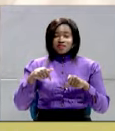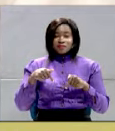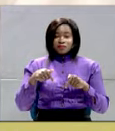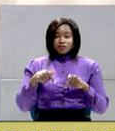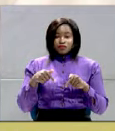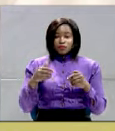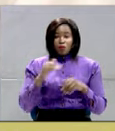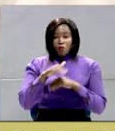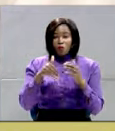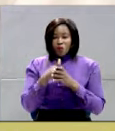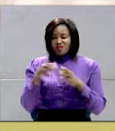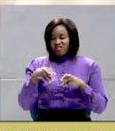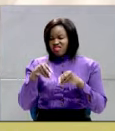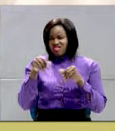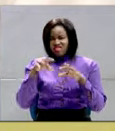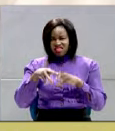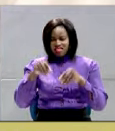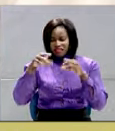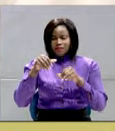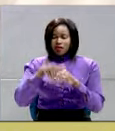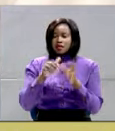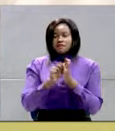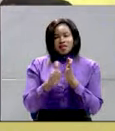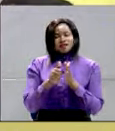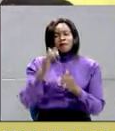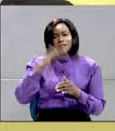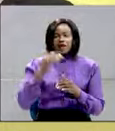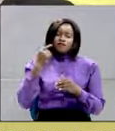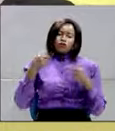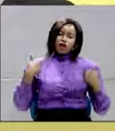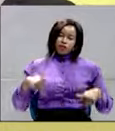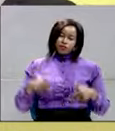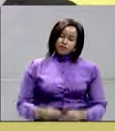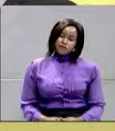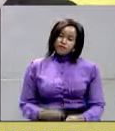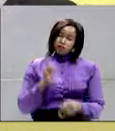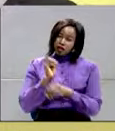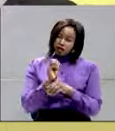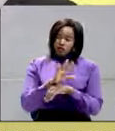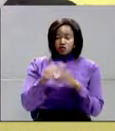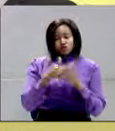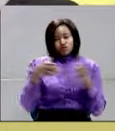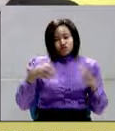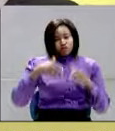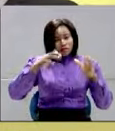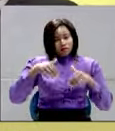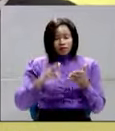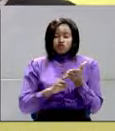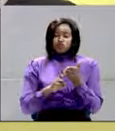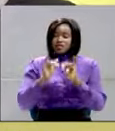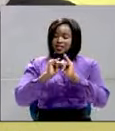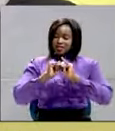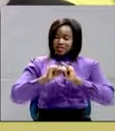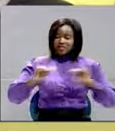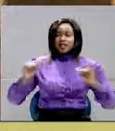Obukuku obwo bwakabi eri obulamu bwaffe. He further advised farmers to always use clean tents and